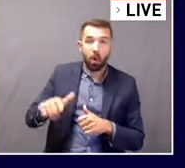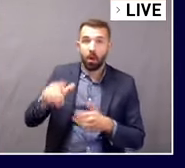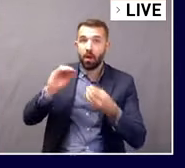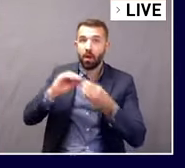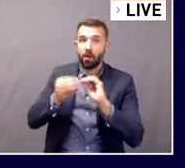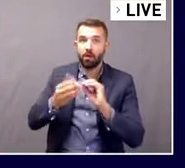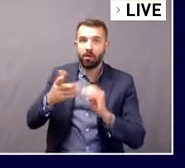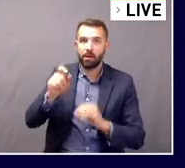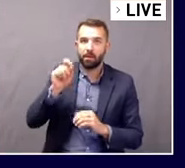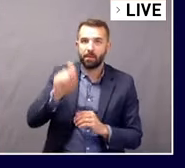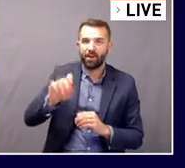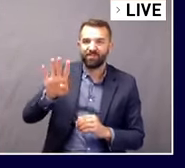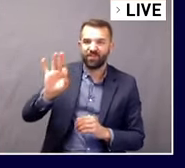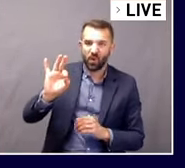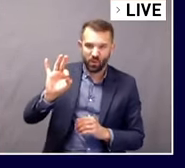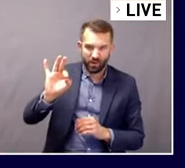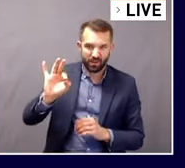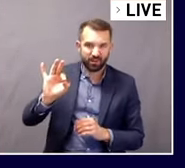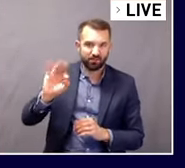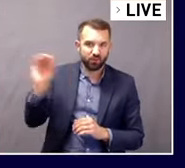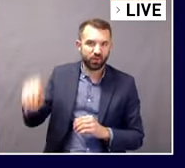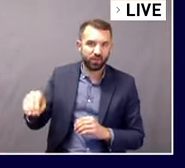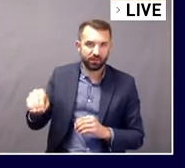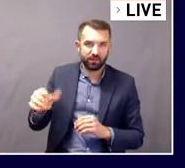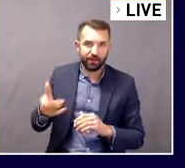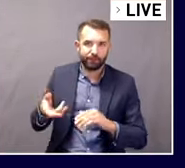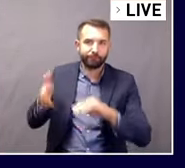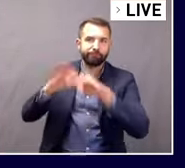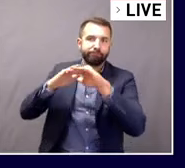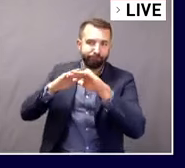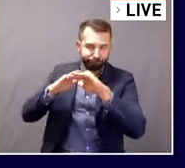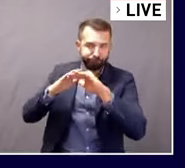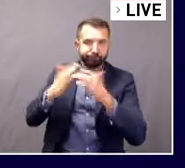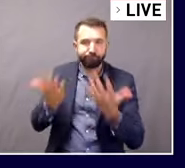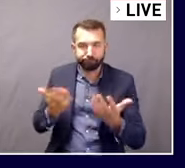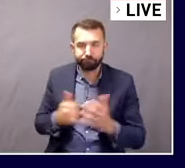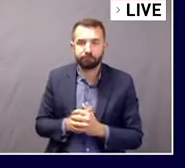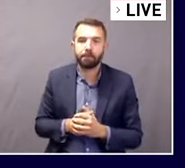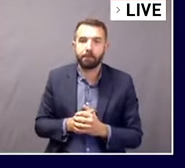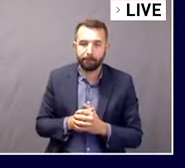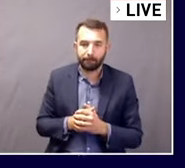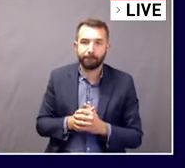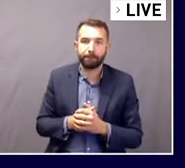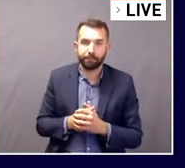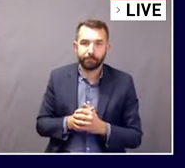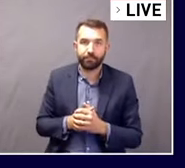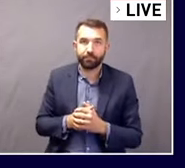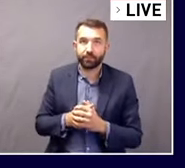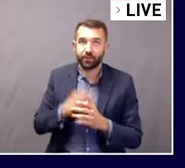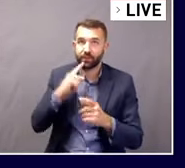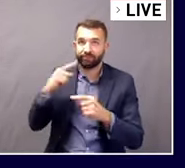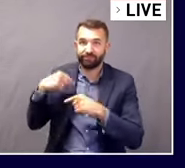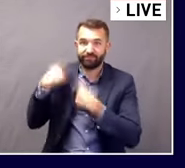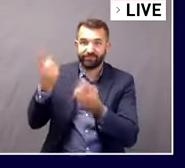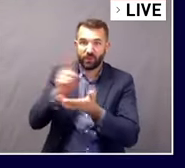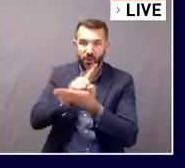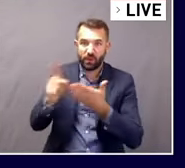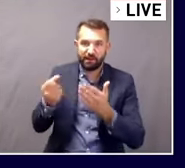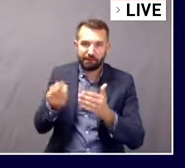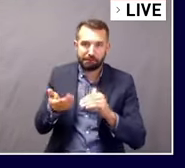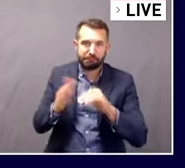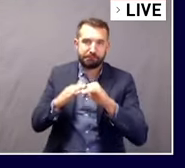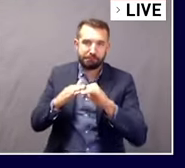0.49%. So we've had a slight uptick in our overall positivity rate just over the past week. For